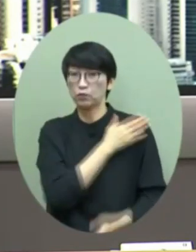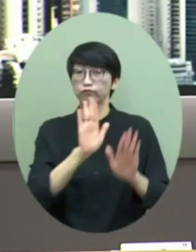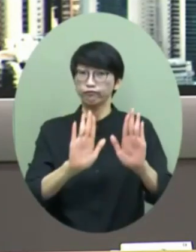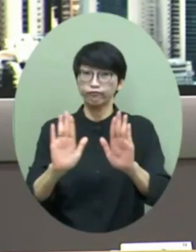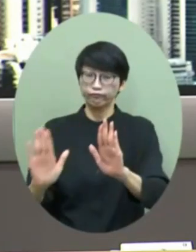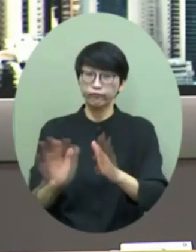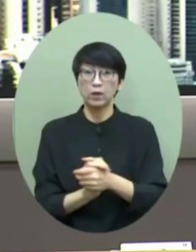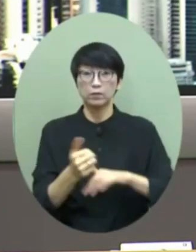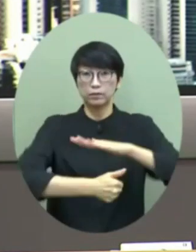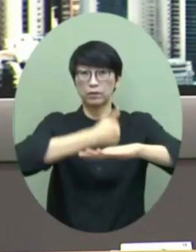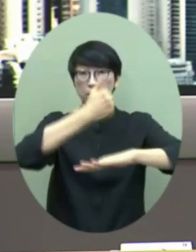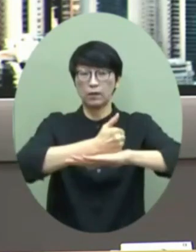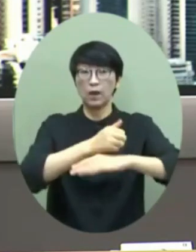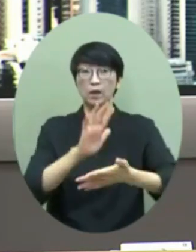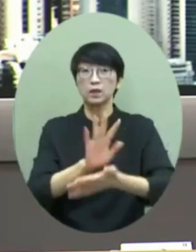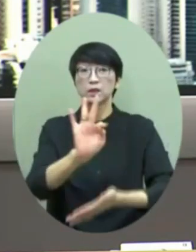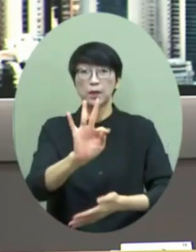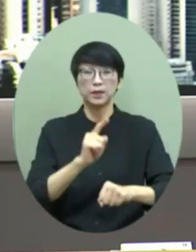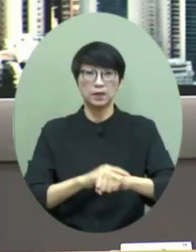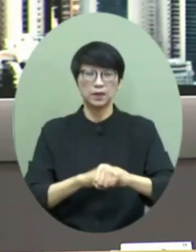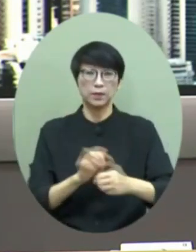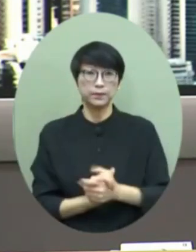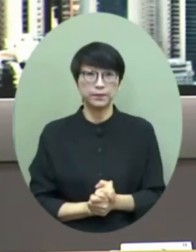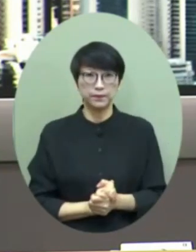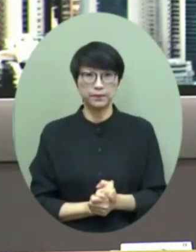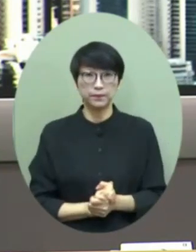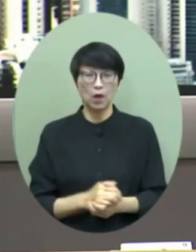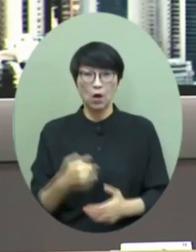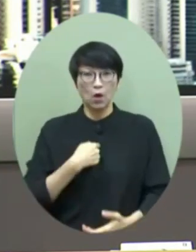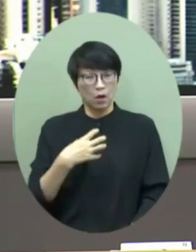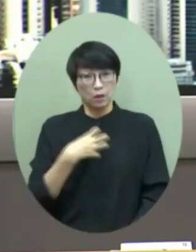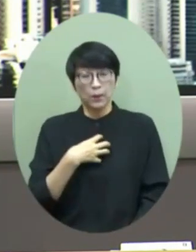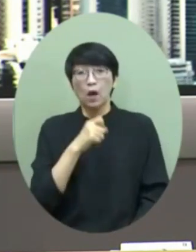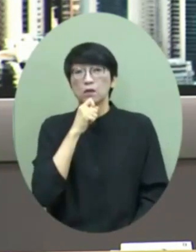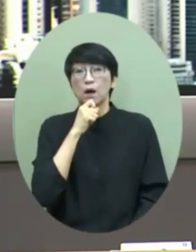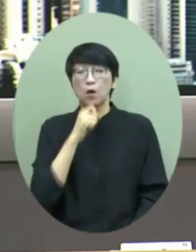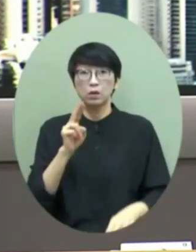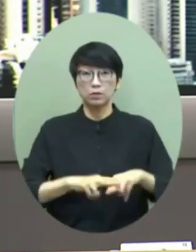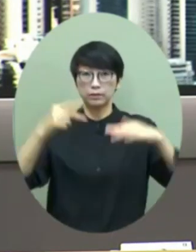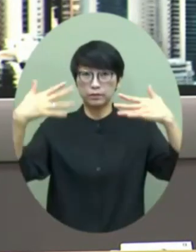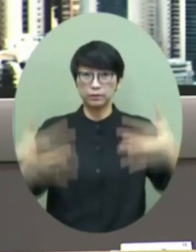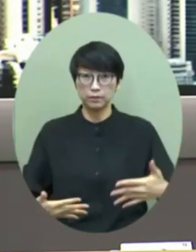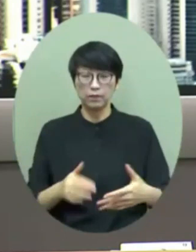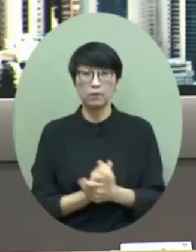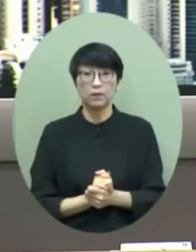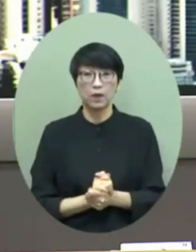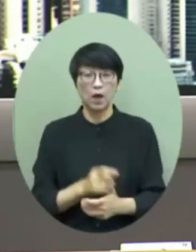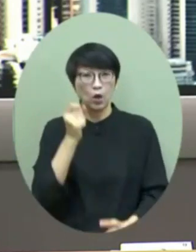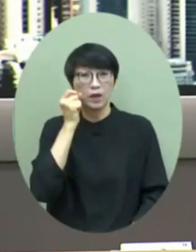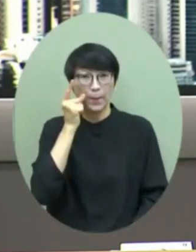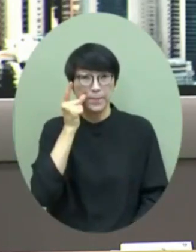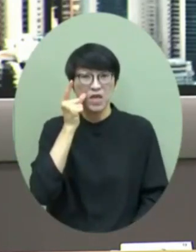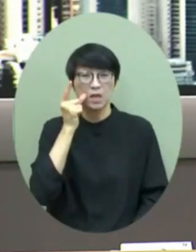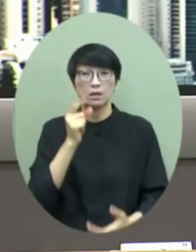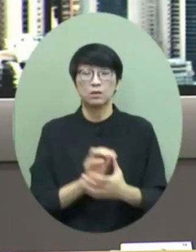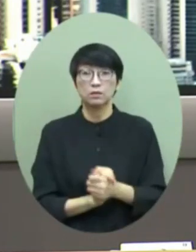Now, I've been the chief executive for 3 years now, and my view is that one country,